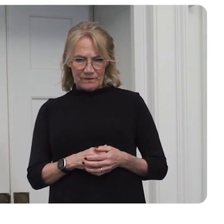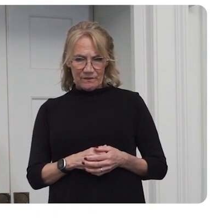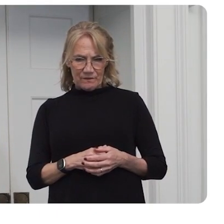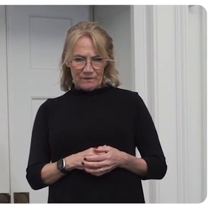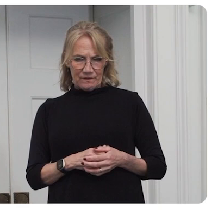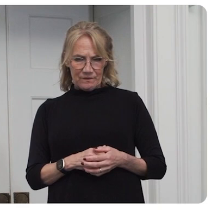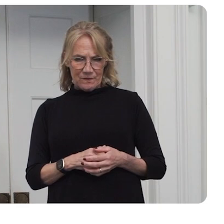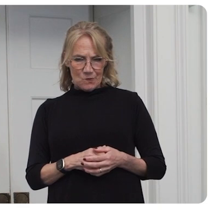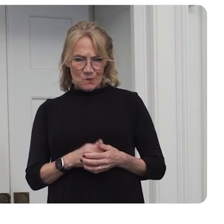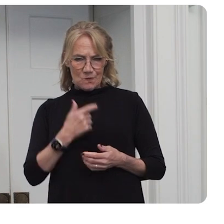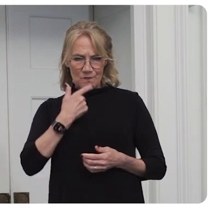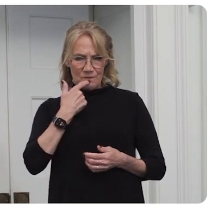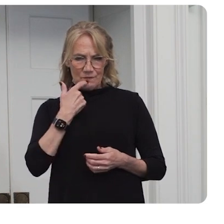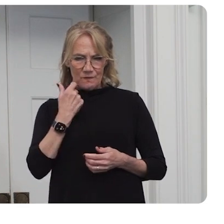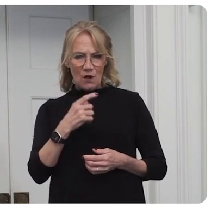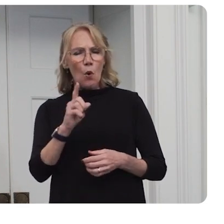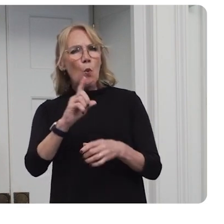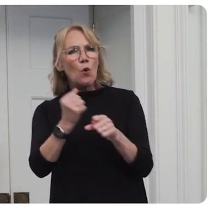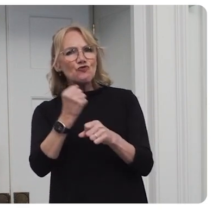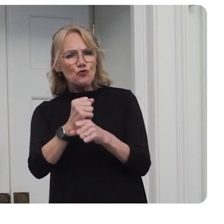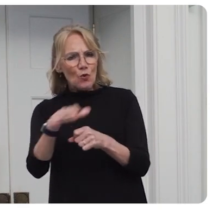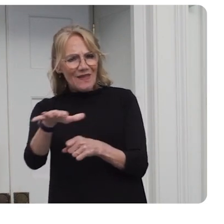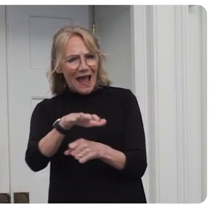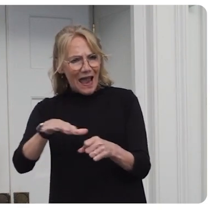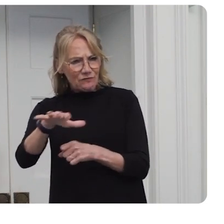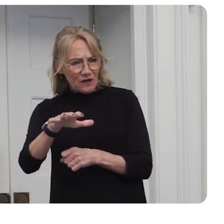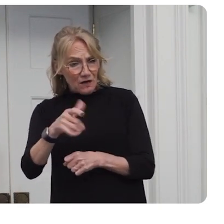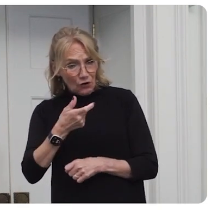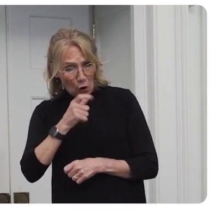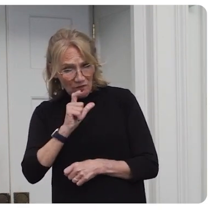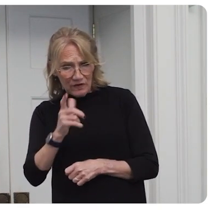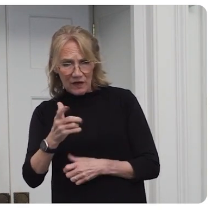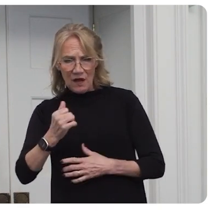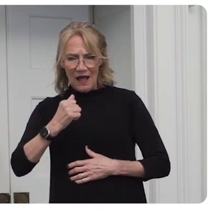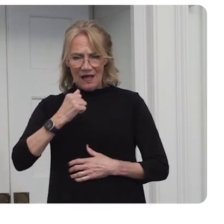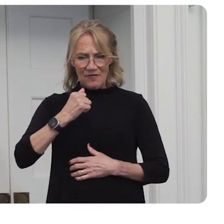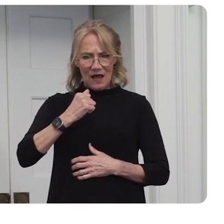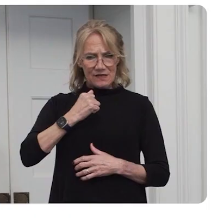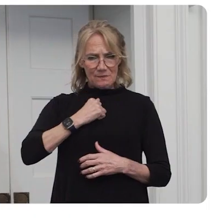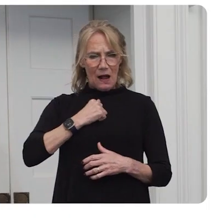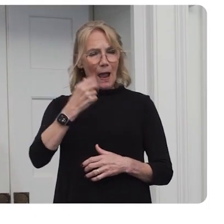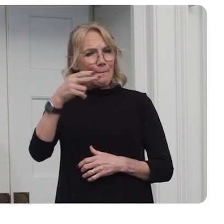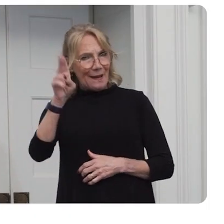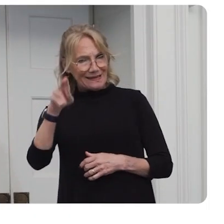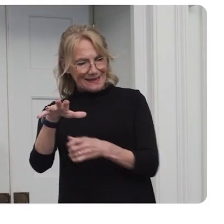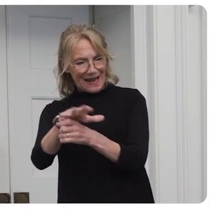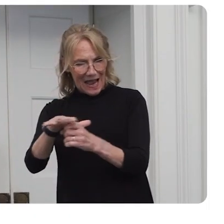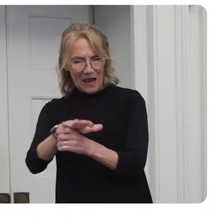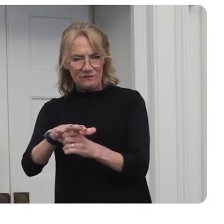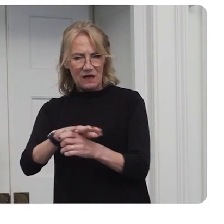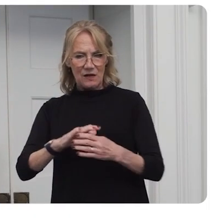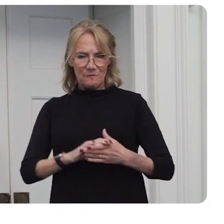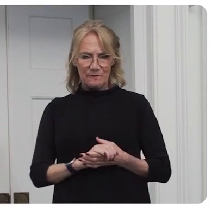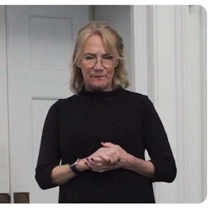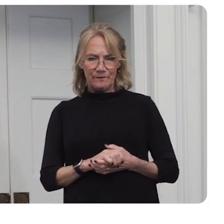whatever he likes to do? And then what do you do in this area? That area is my painting area.